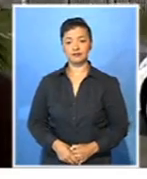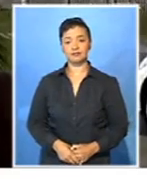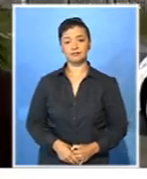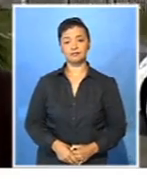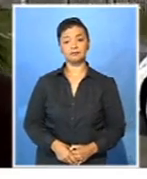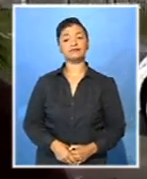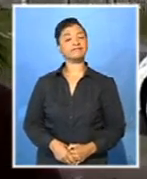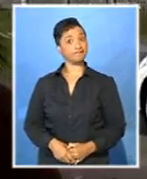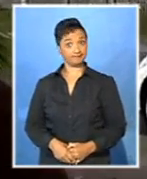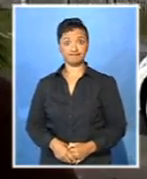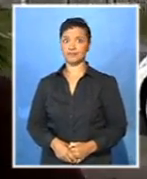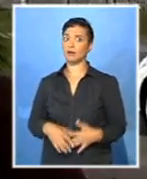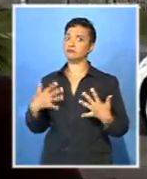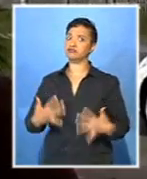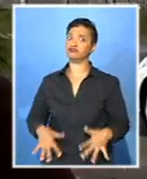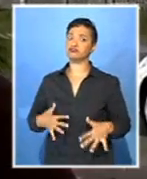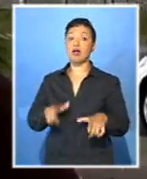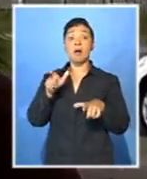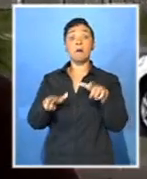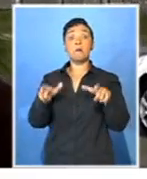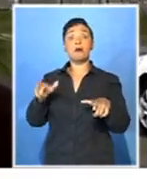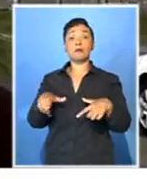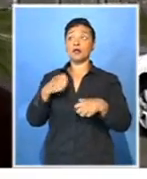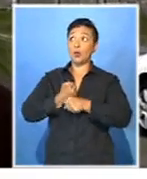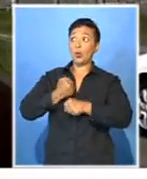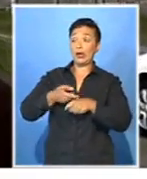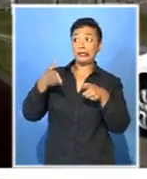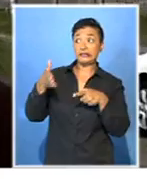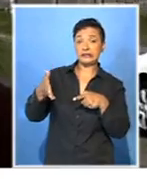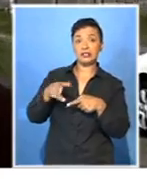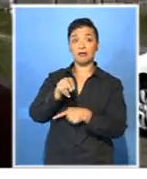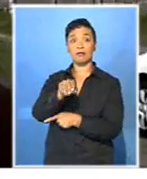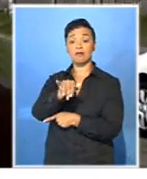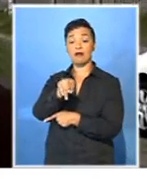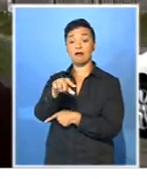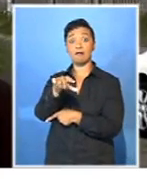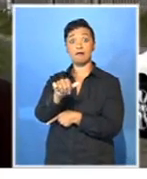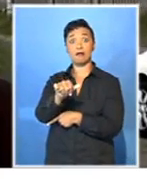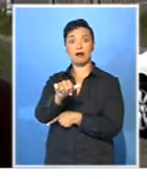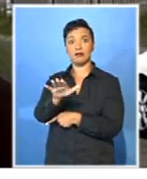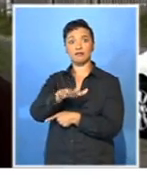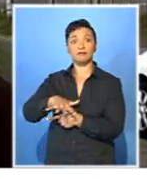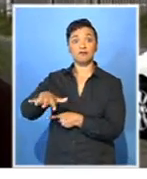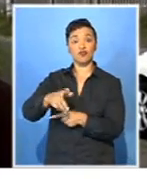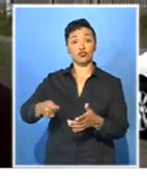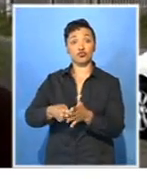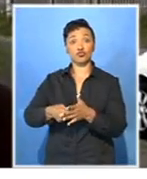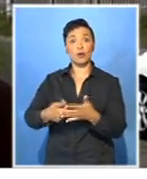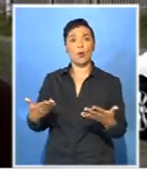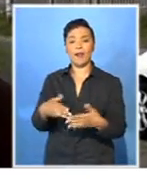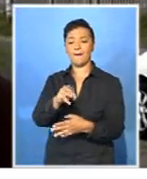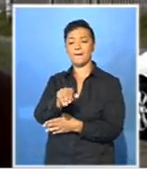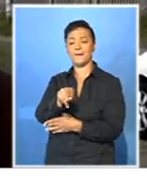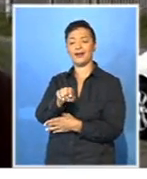Well, of course, as you said, it was a very long day for the workers here inside the retail store at Nyanga Junction in